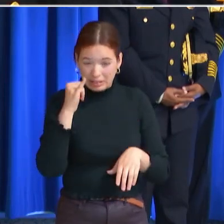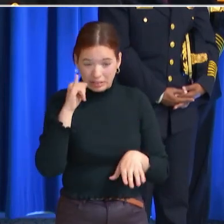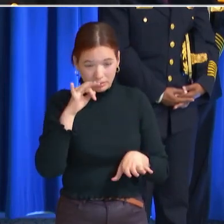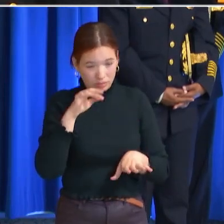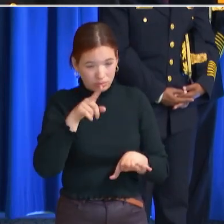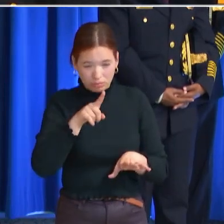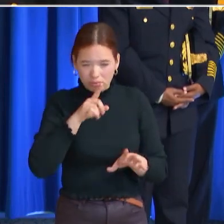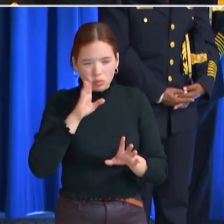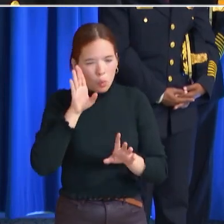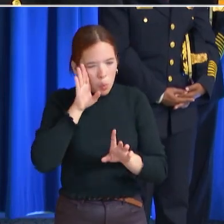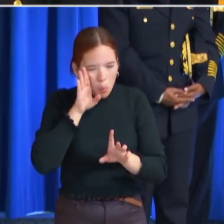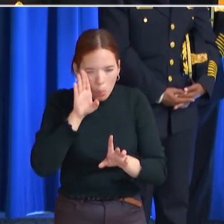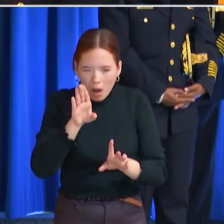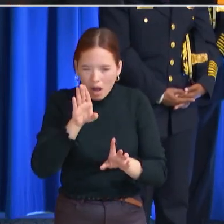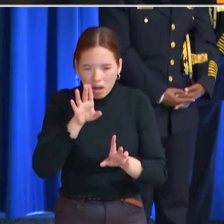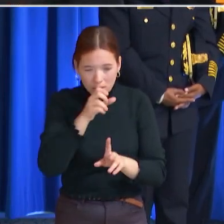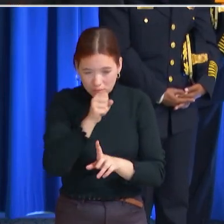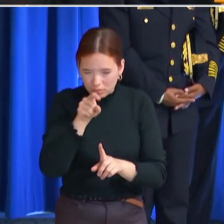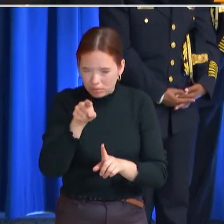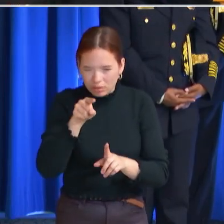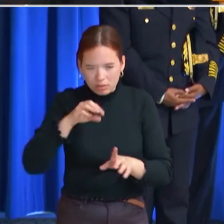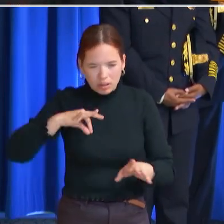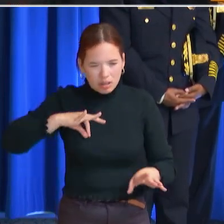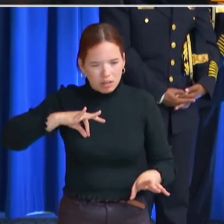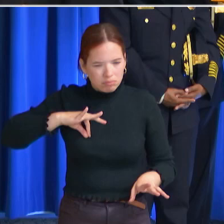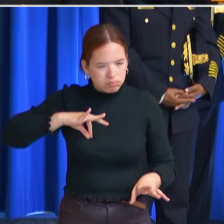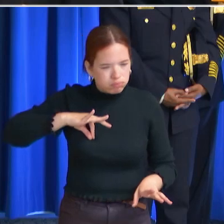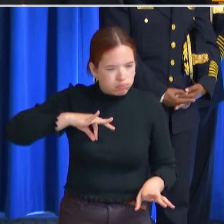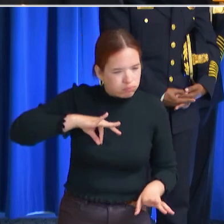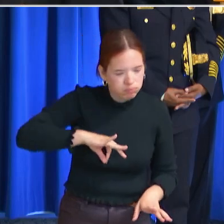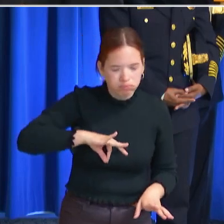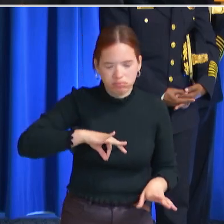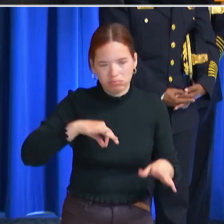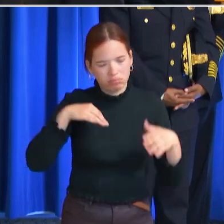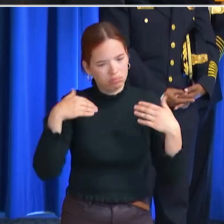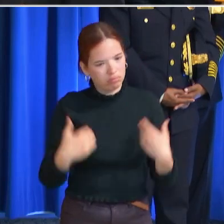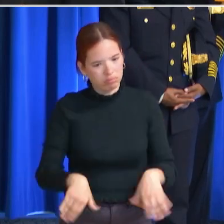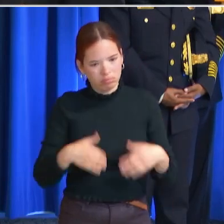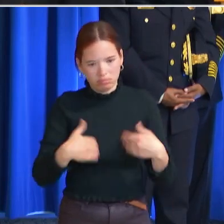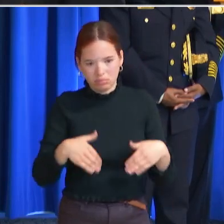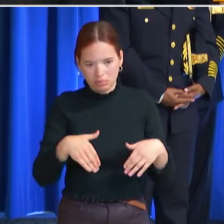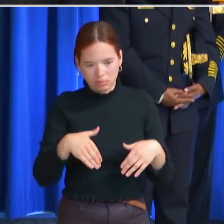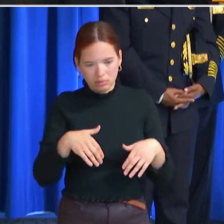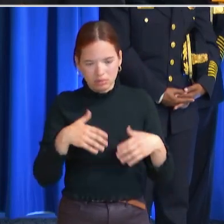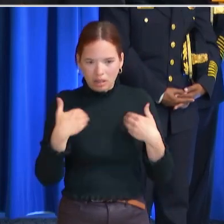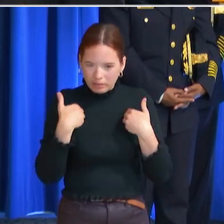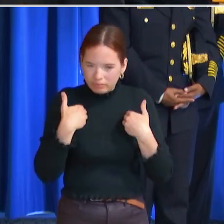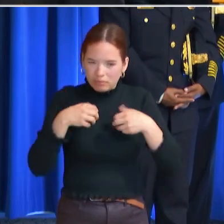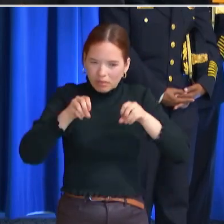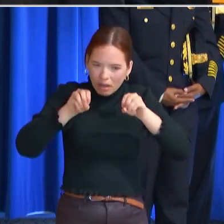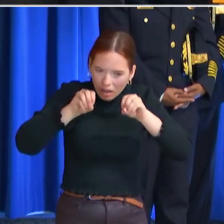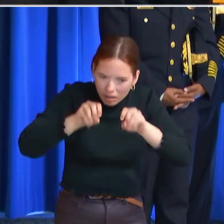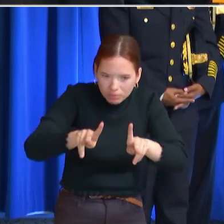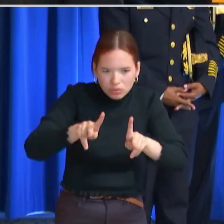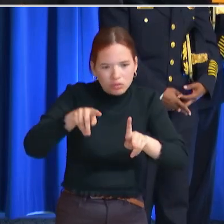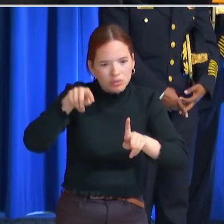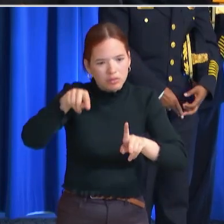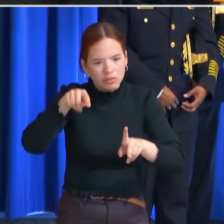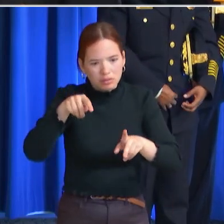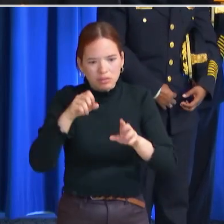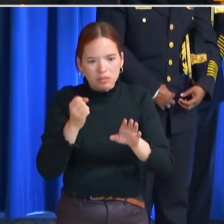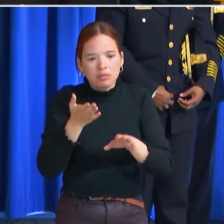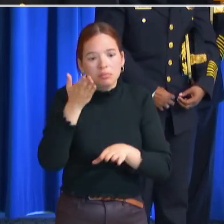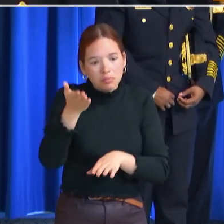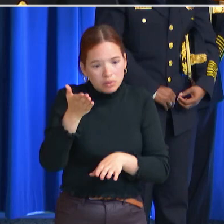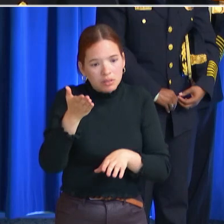is going to be excellent, it means a lot. And I had the opportunity to nominate Robert Conte as chief